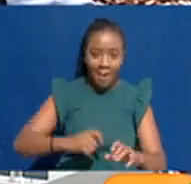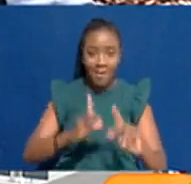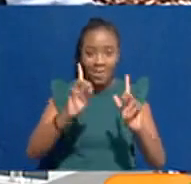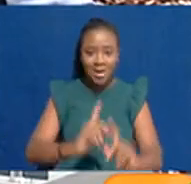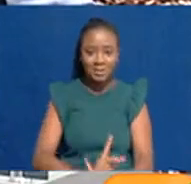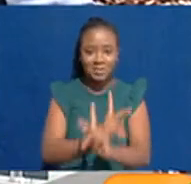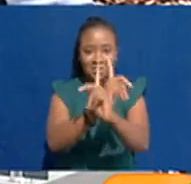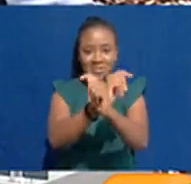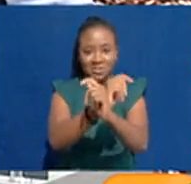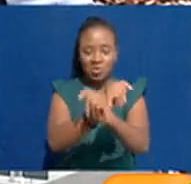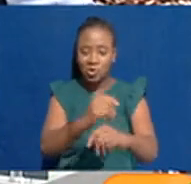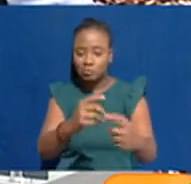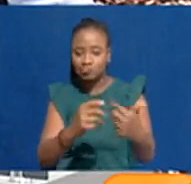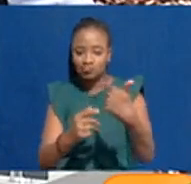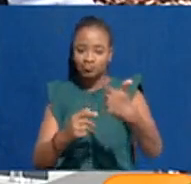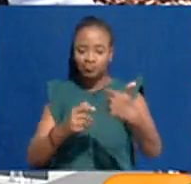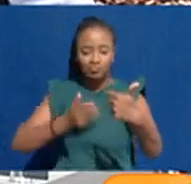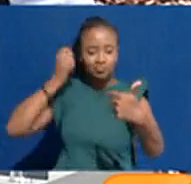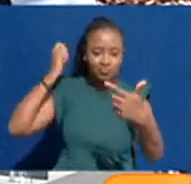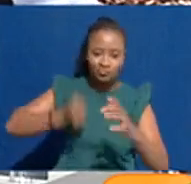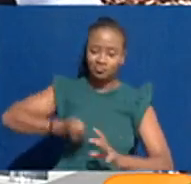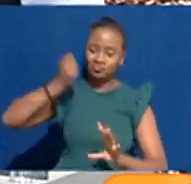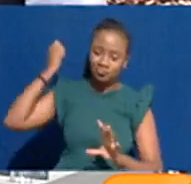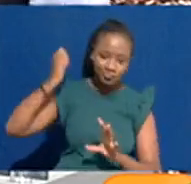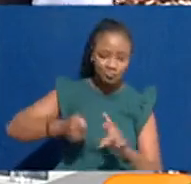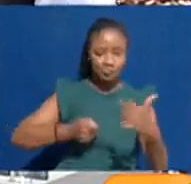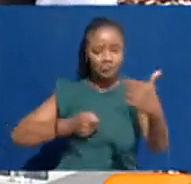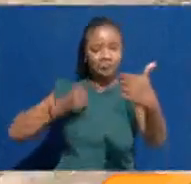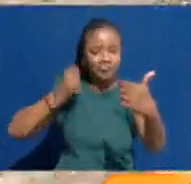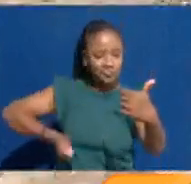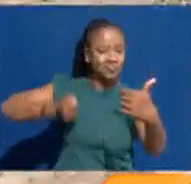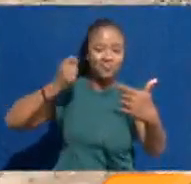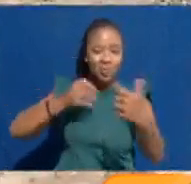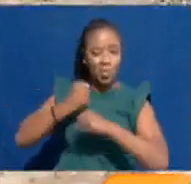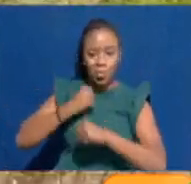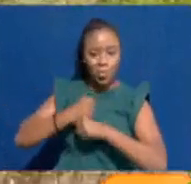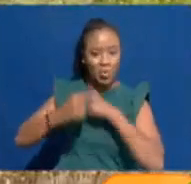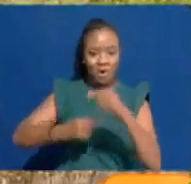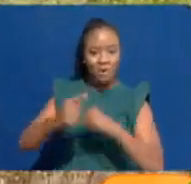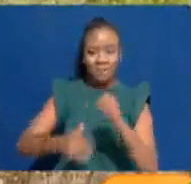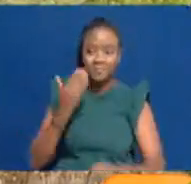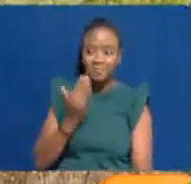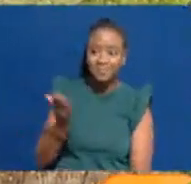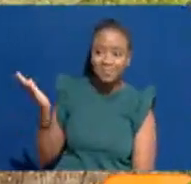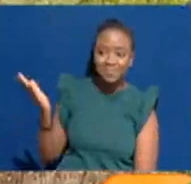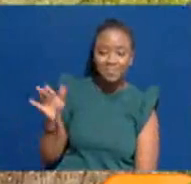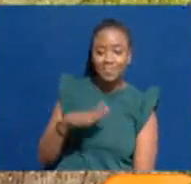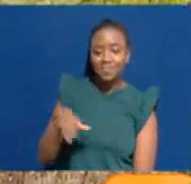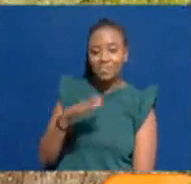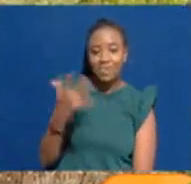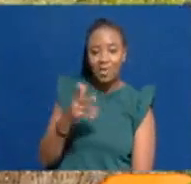her fortunes around. Martin Munene has the details. At this expansive stone quarry in Waraso